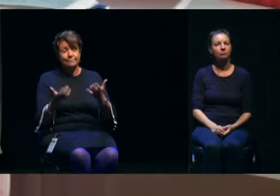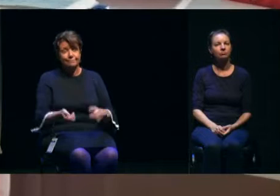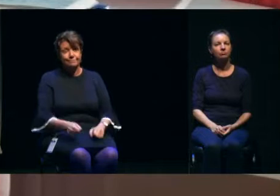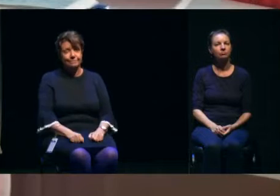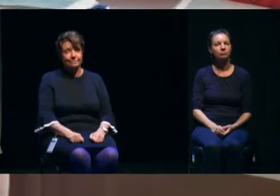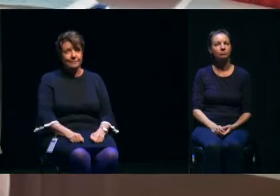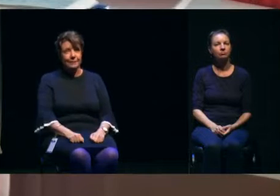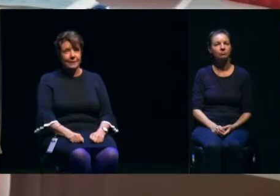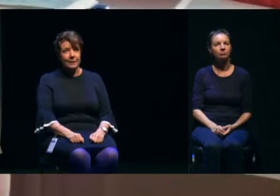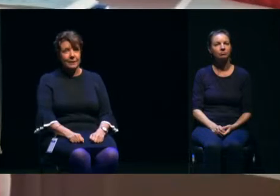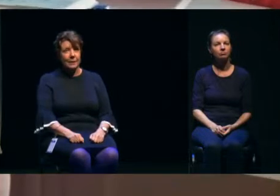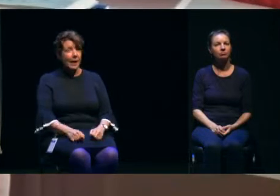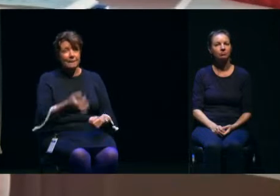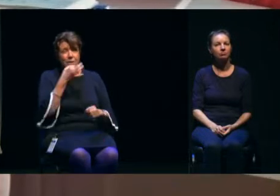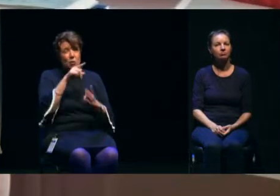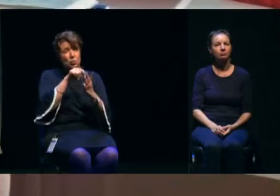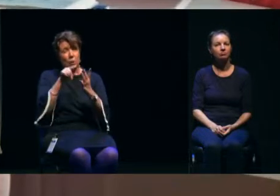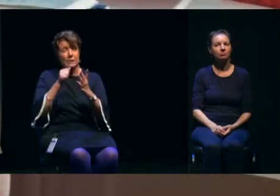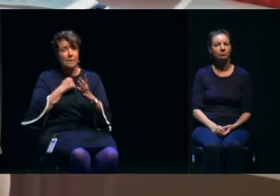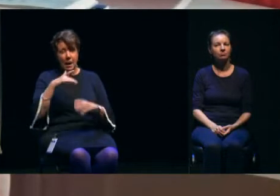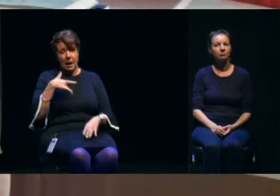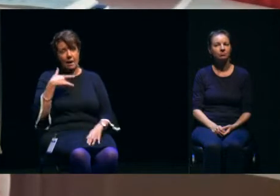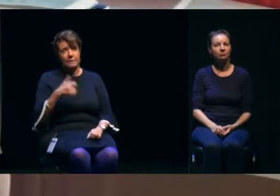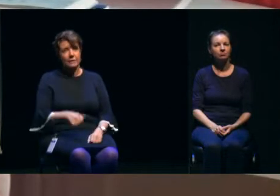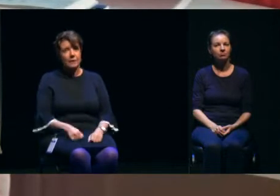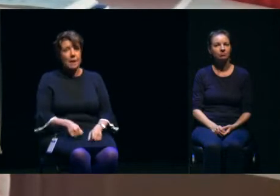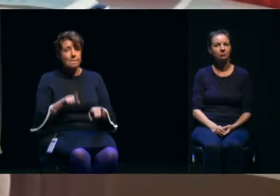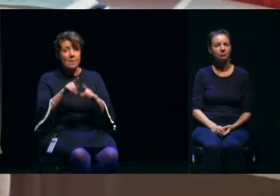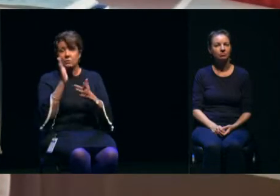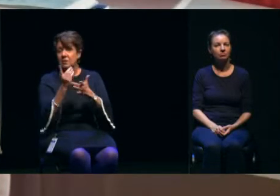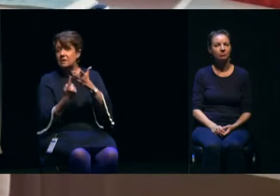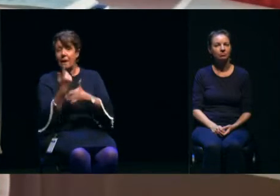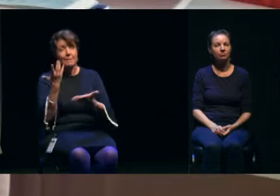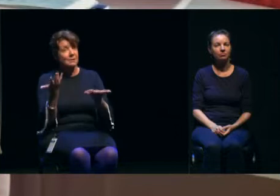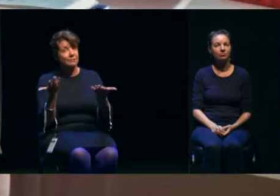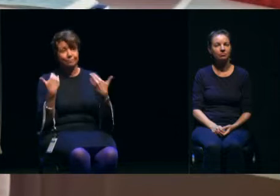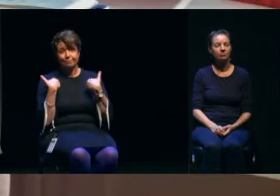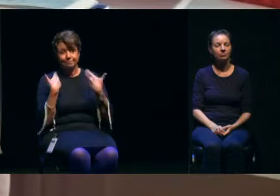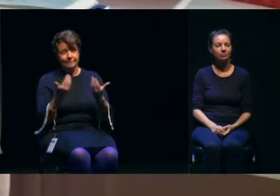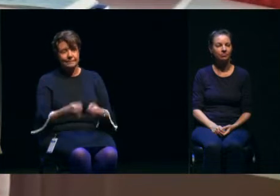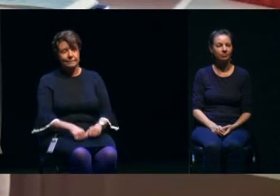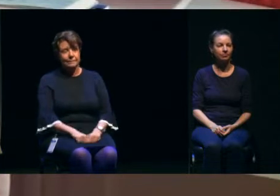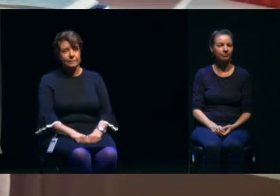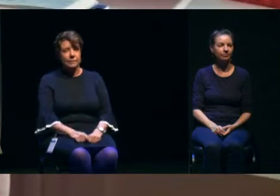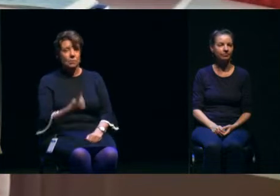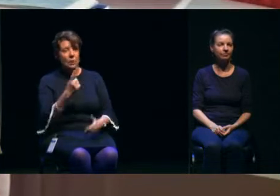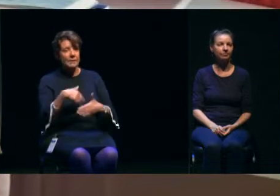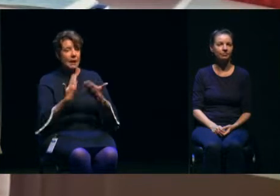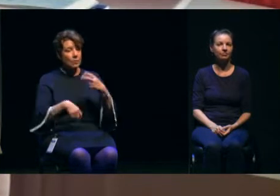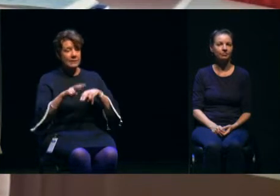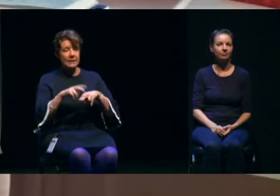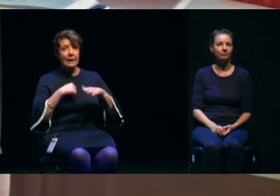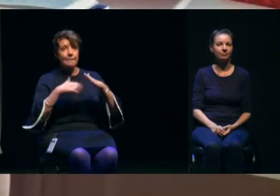have had very few choices in my life. Most things have just happened to me. I was one day sitting in my